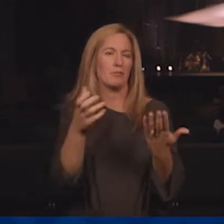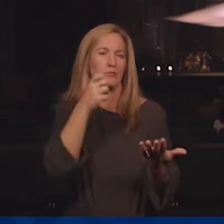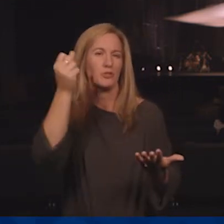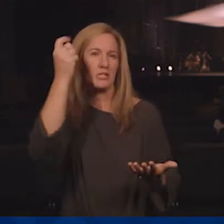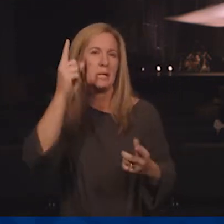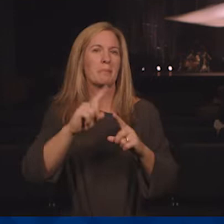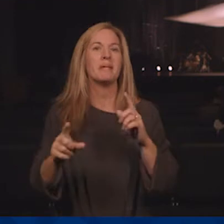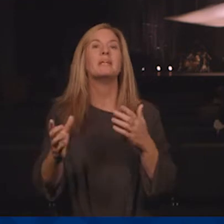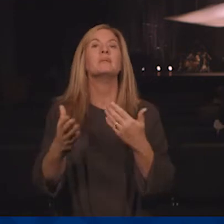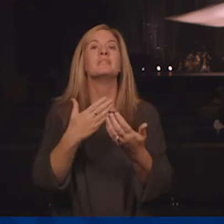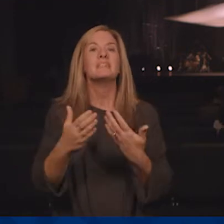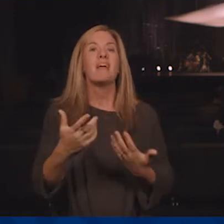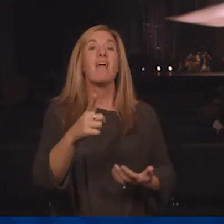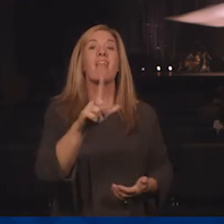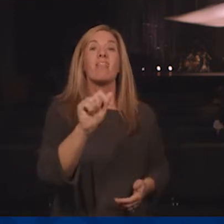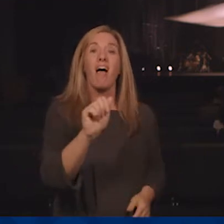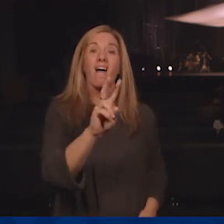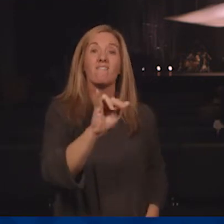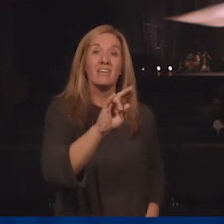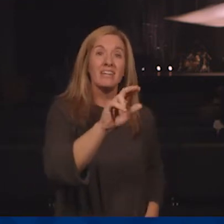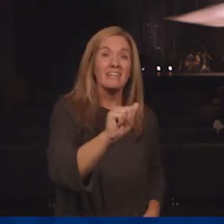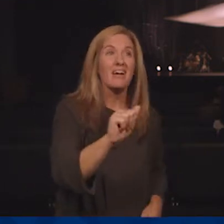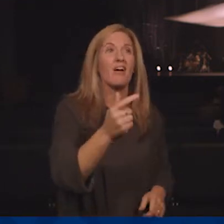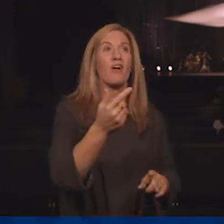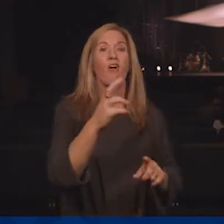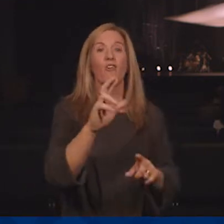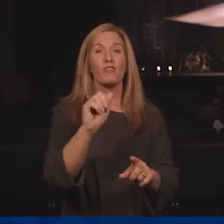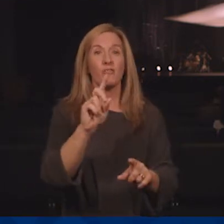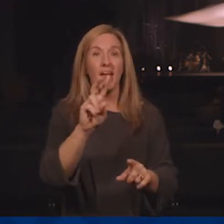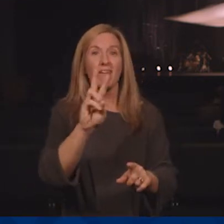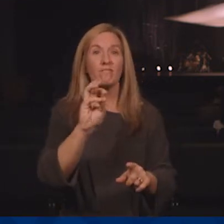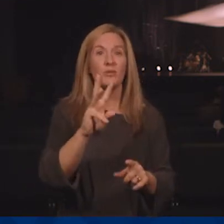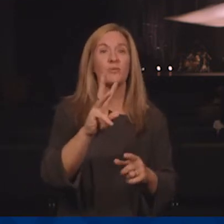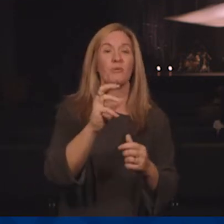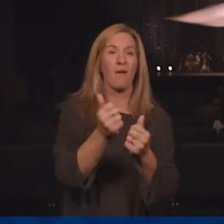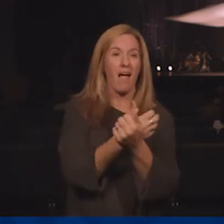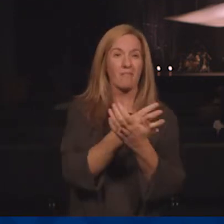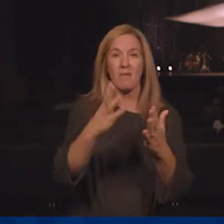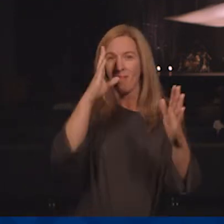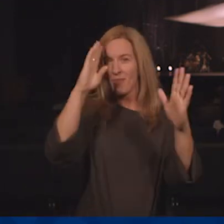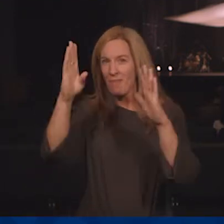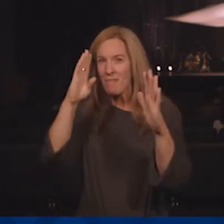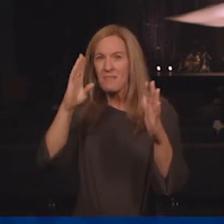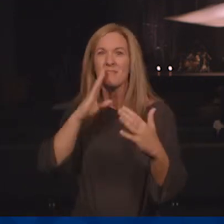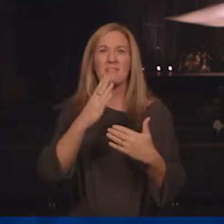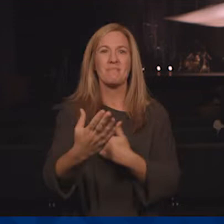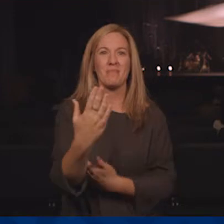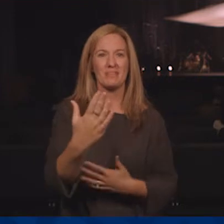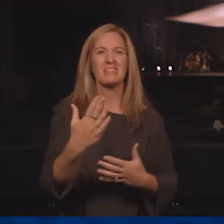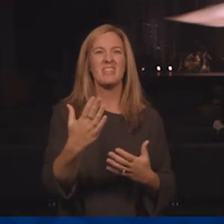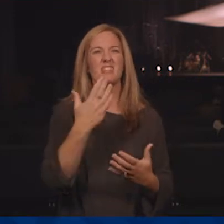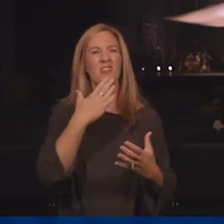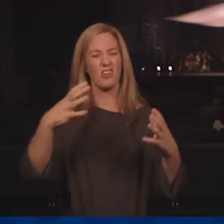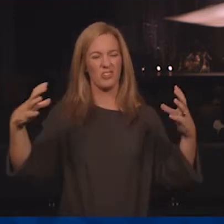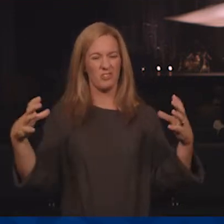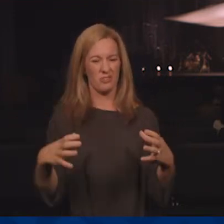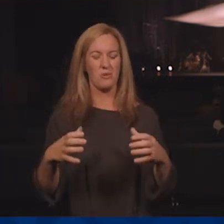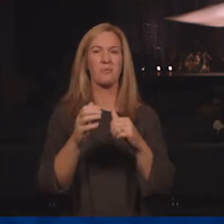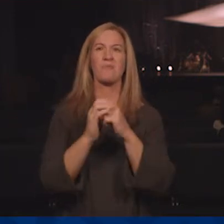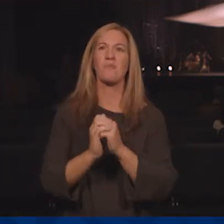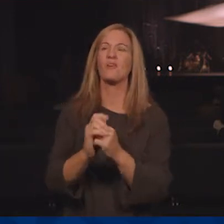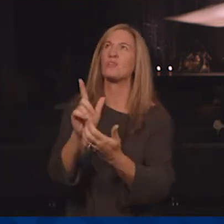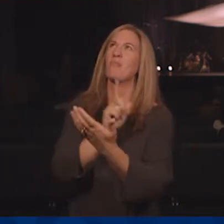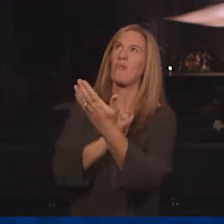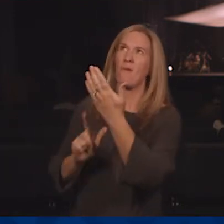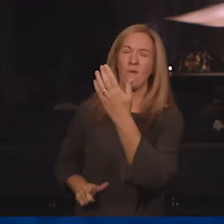online folks, and everybody here at Westerville, good morning. It is good to worship the Lord together. Can I just say, there's a lot